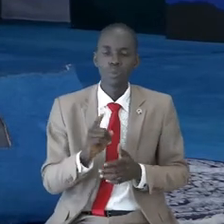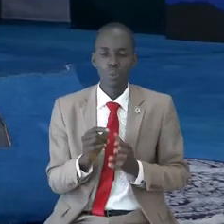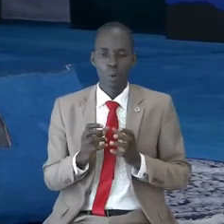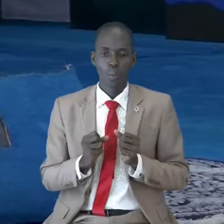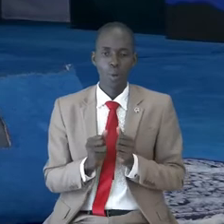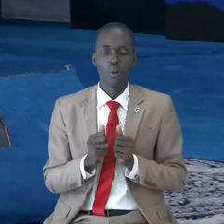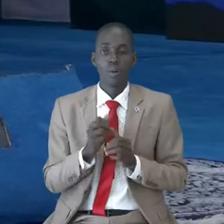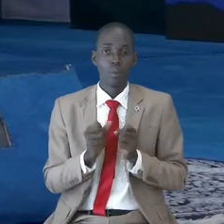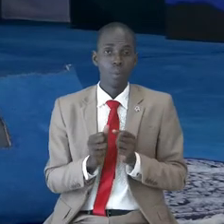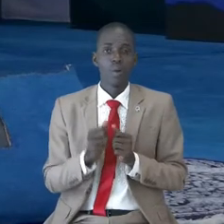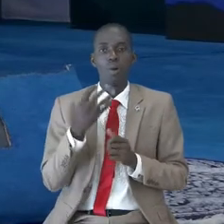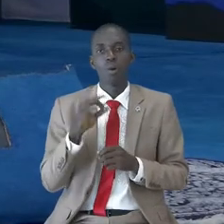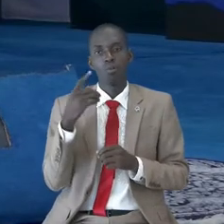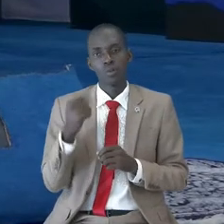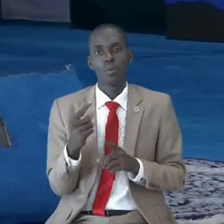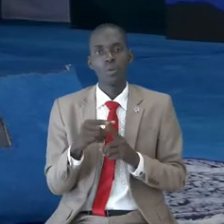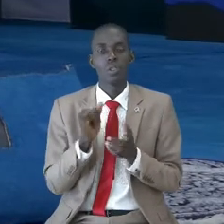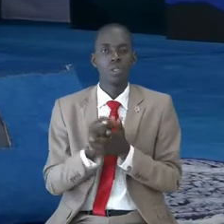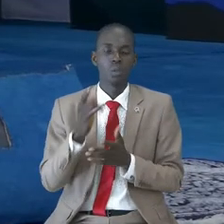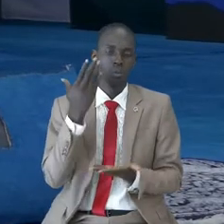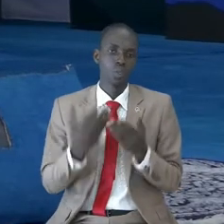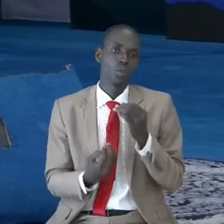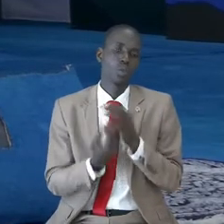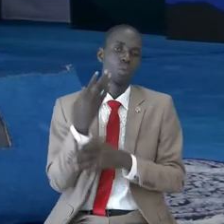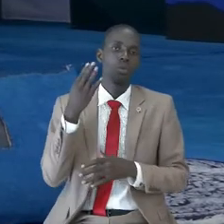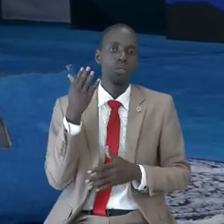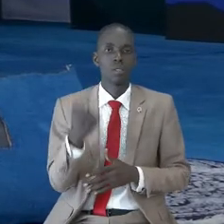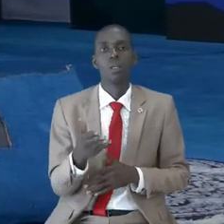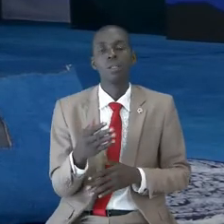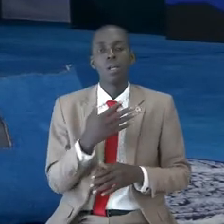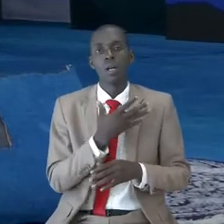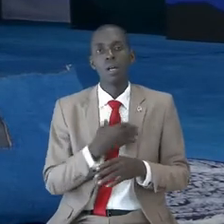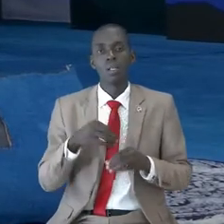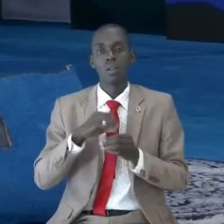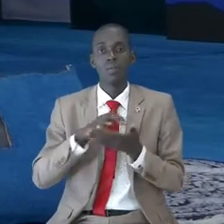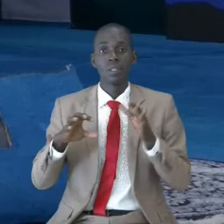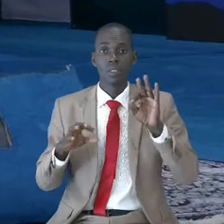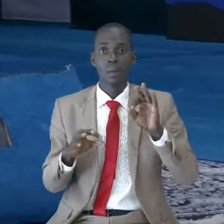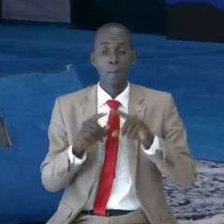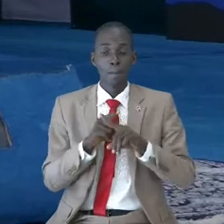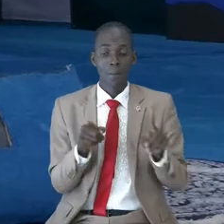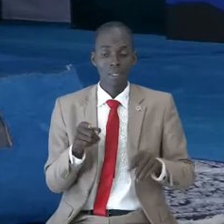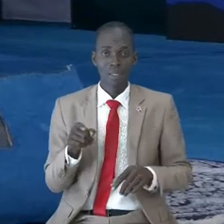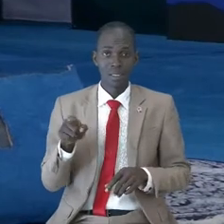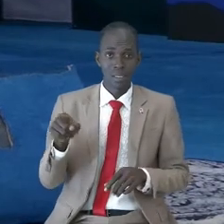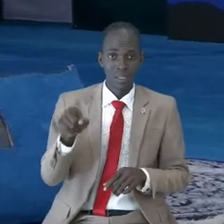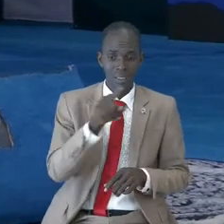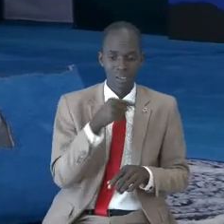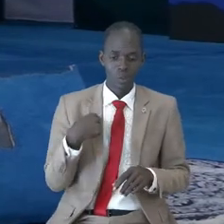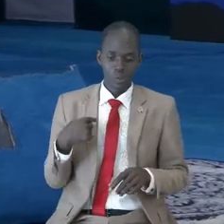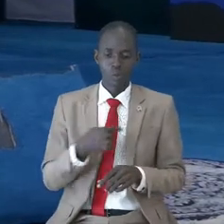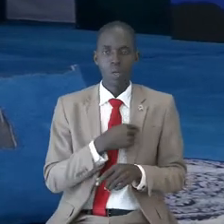thereby. Verse 9, in verse 9, it tells us, but we are a